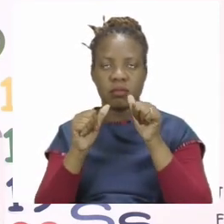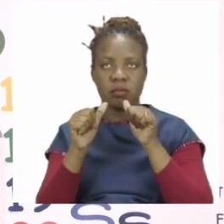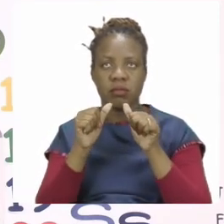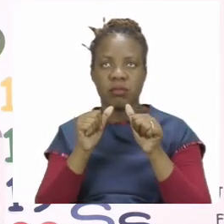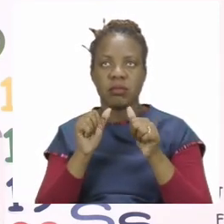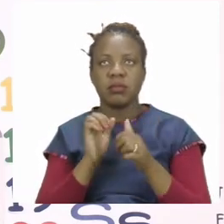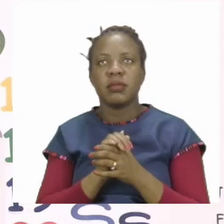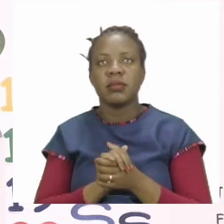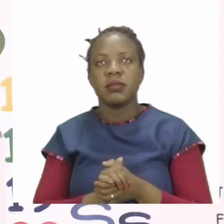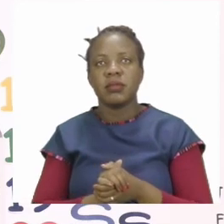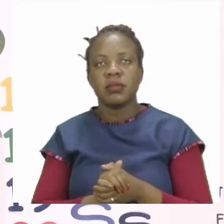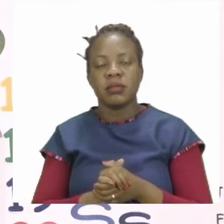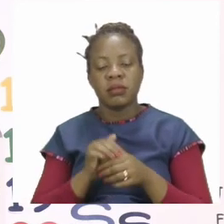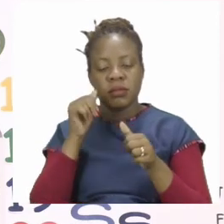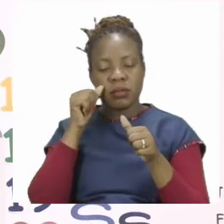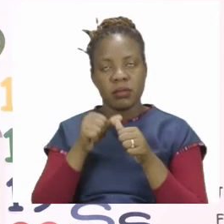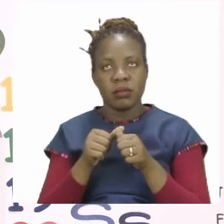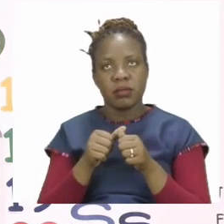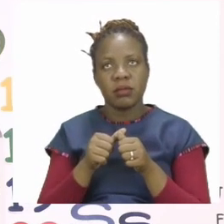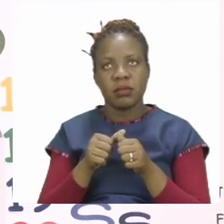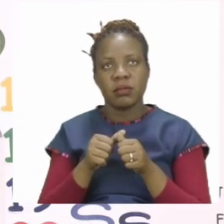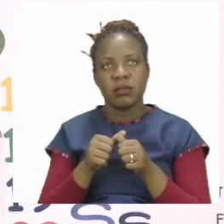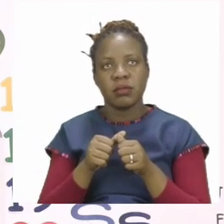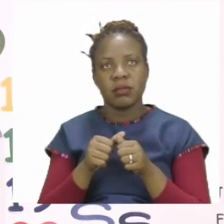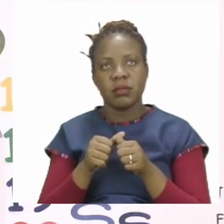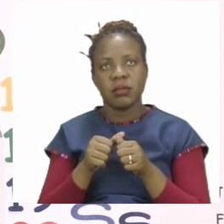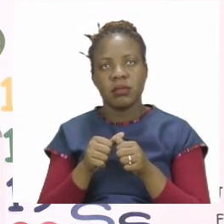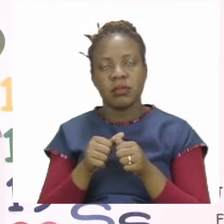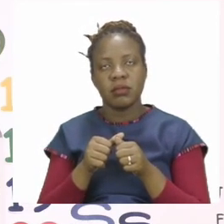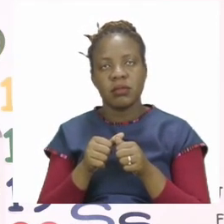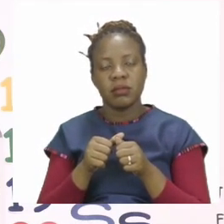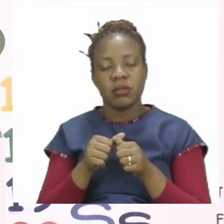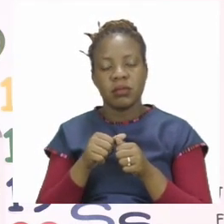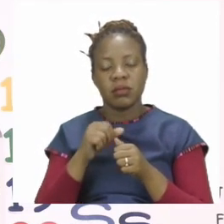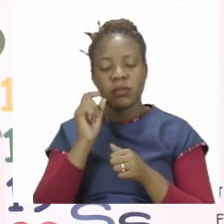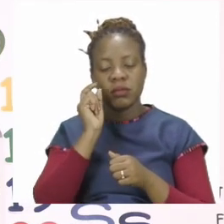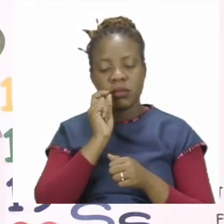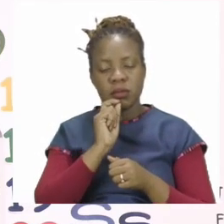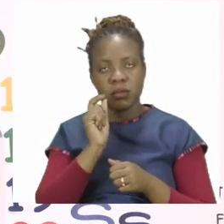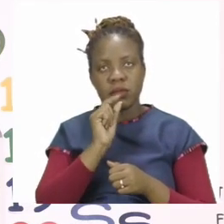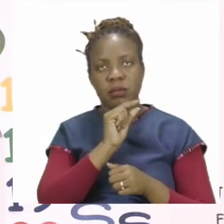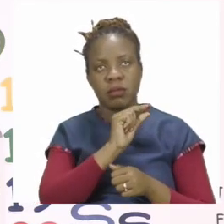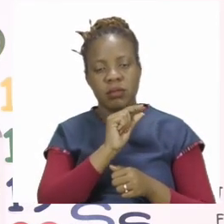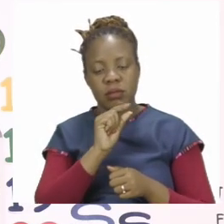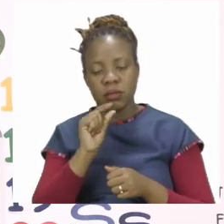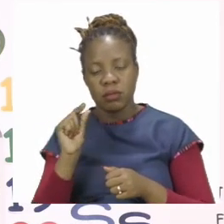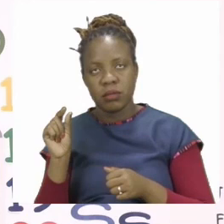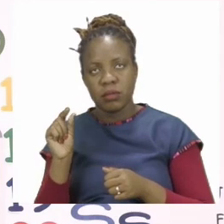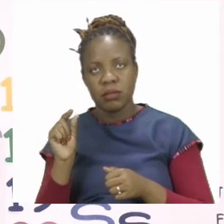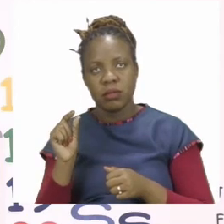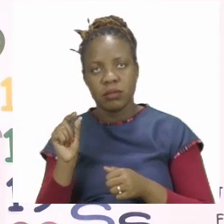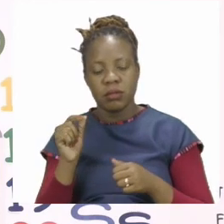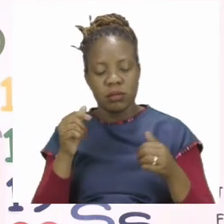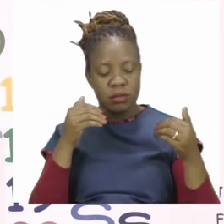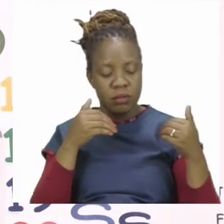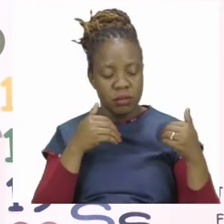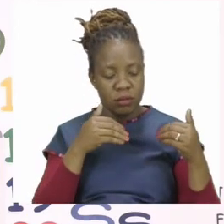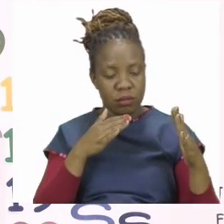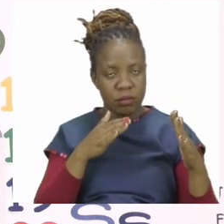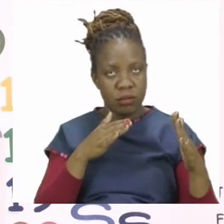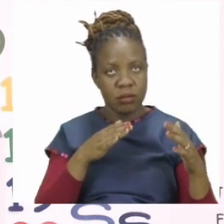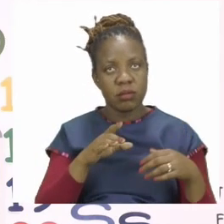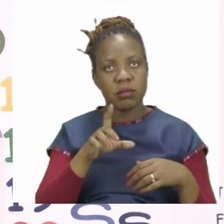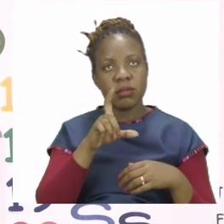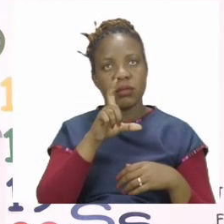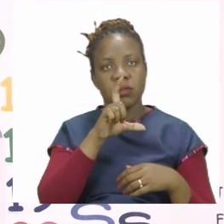sentence. Now remember everyone, when we make sentences, we have to remember that you have to start your